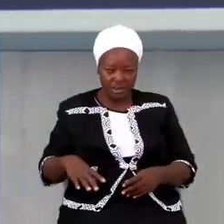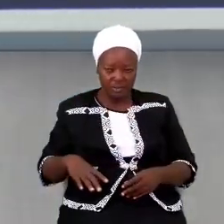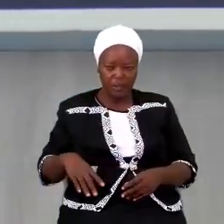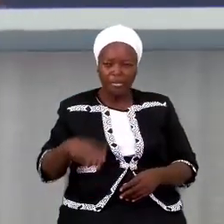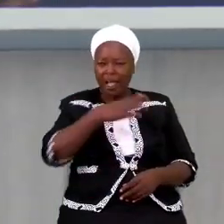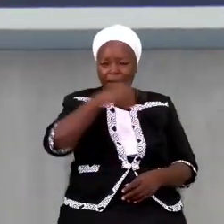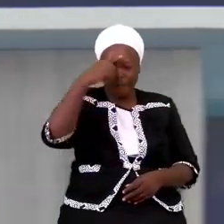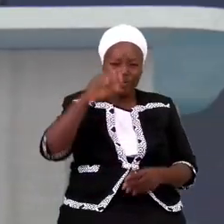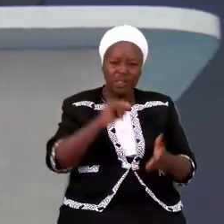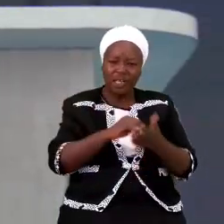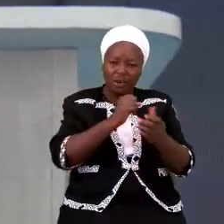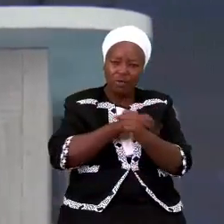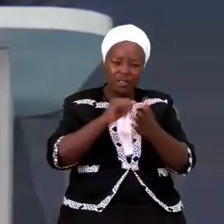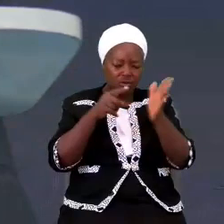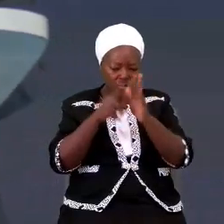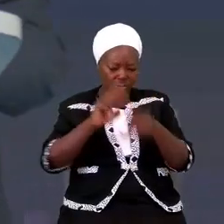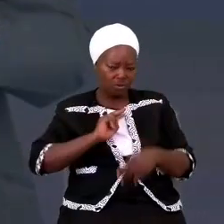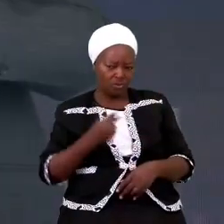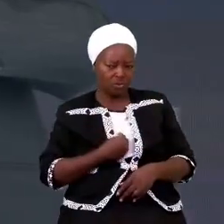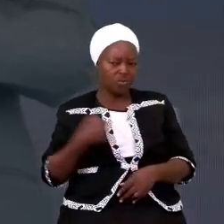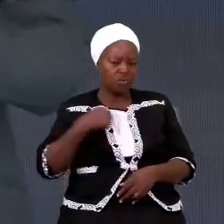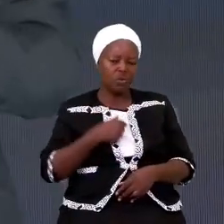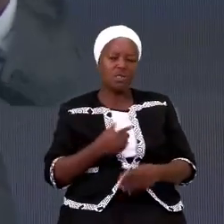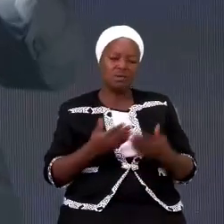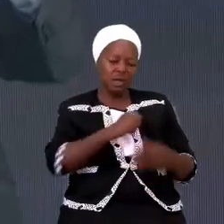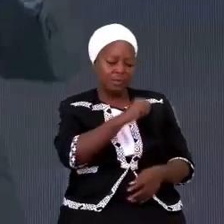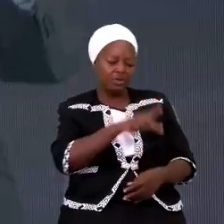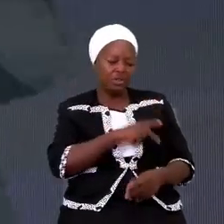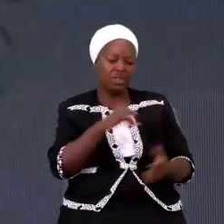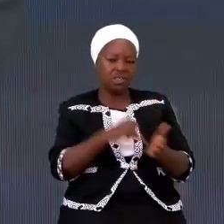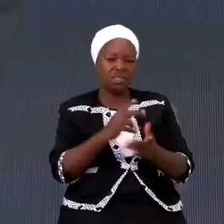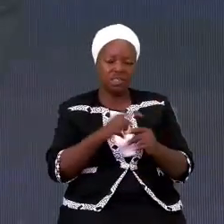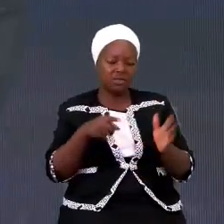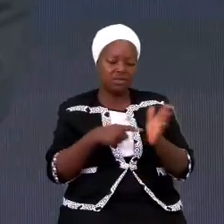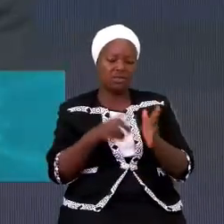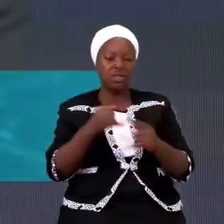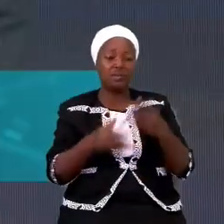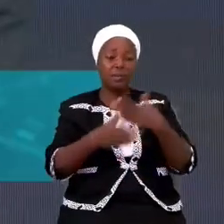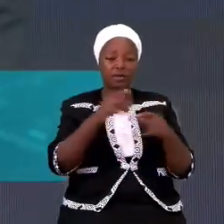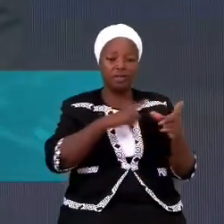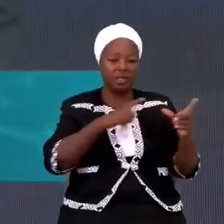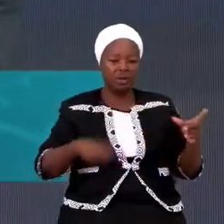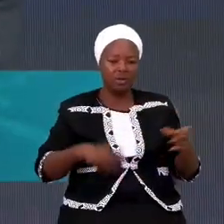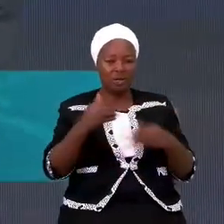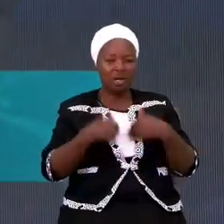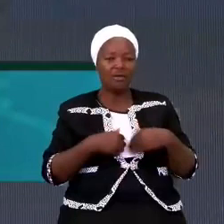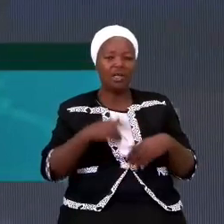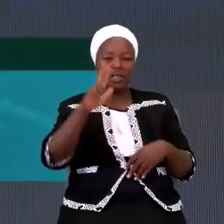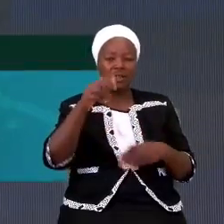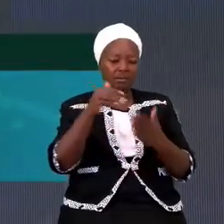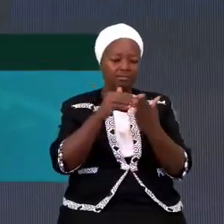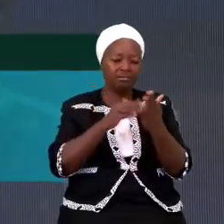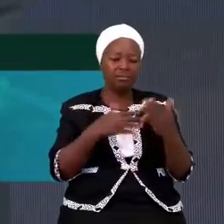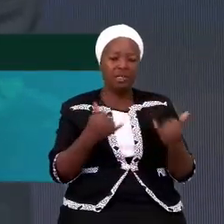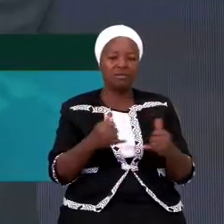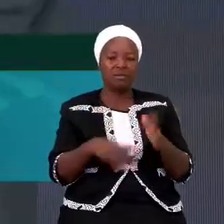here. We're looking at number one, the unrivaled love for God by the